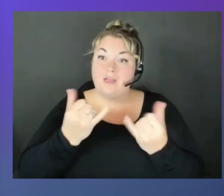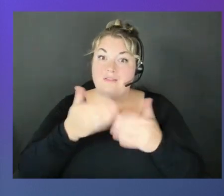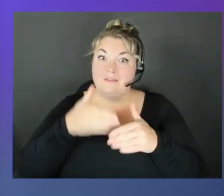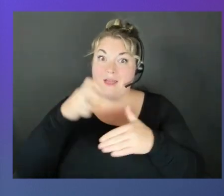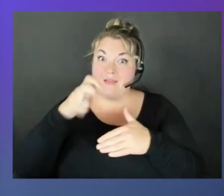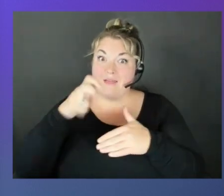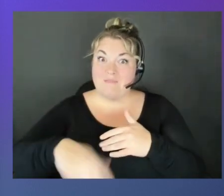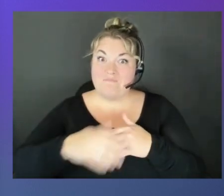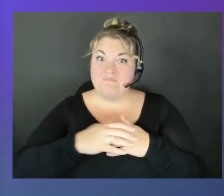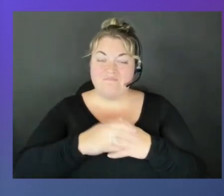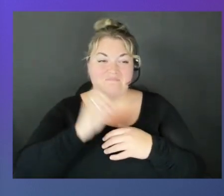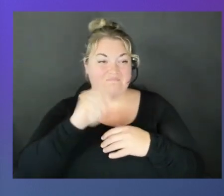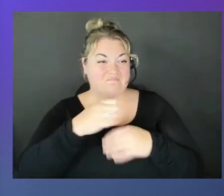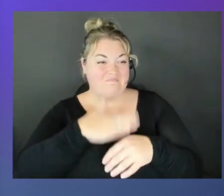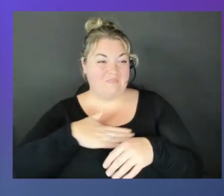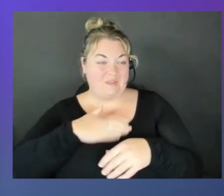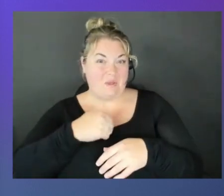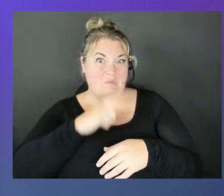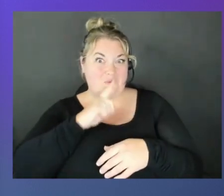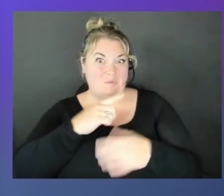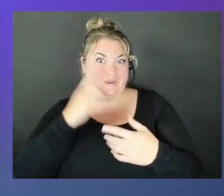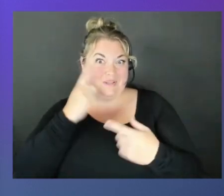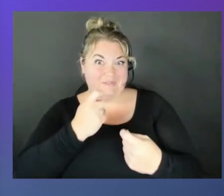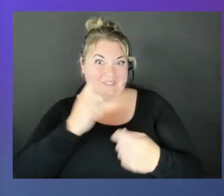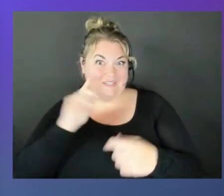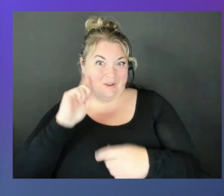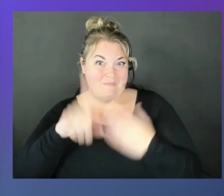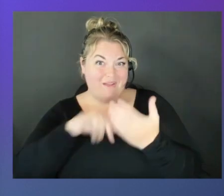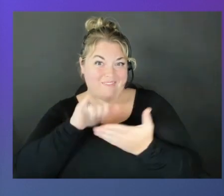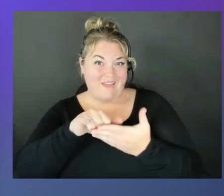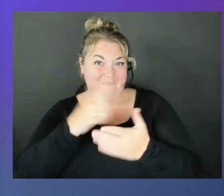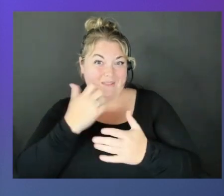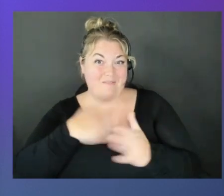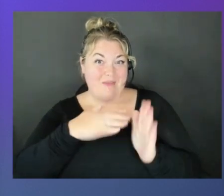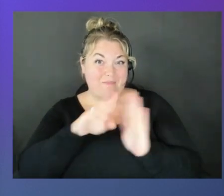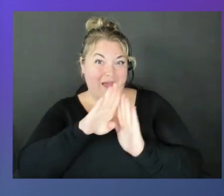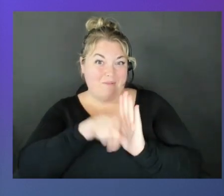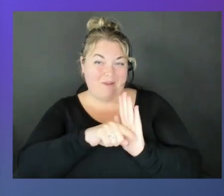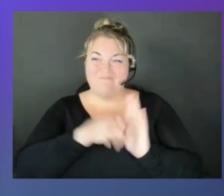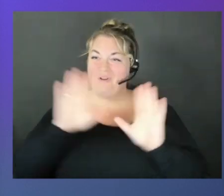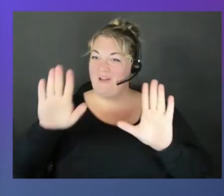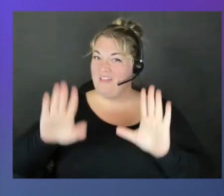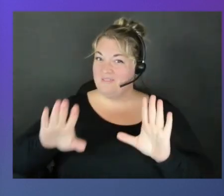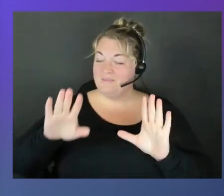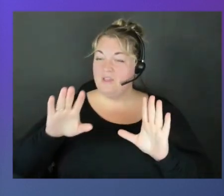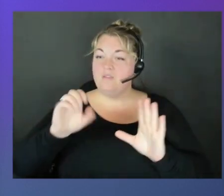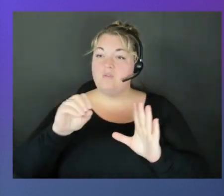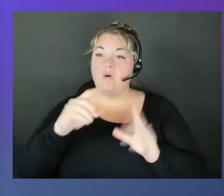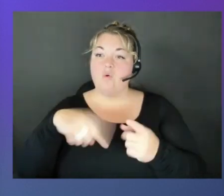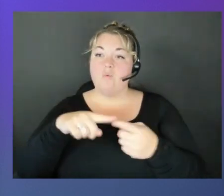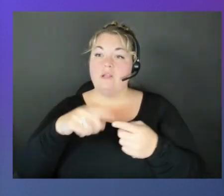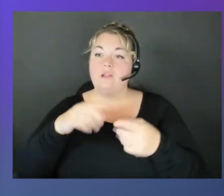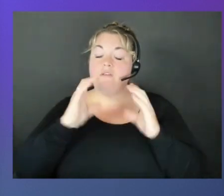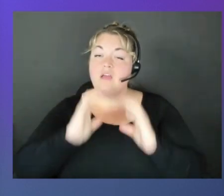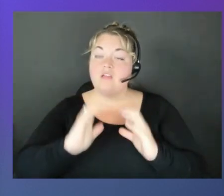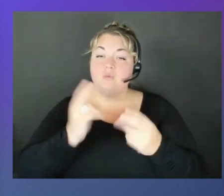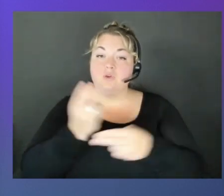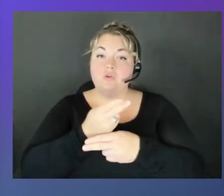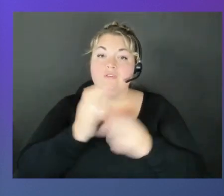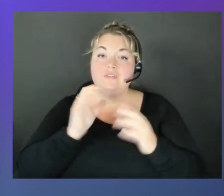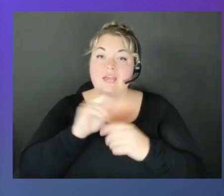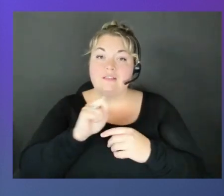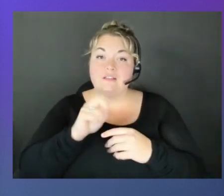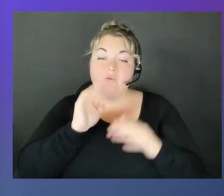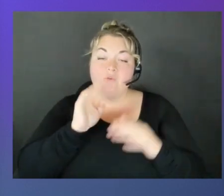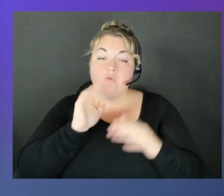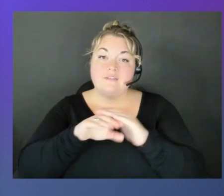I'm selfishly super interested in hearing about this given my Yeah. background. Yeah, that's awesome. So when it comes to customer use cases for accessing the cloud